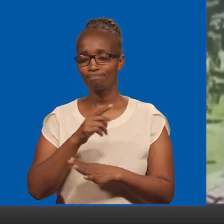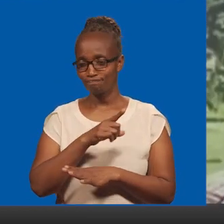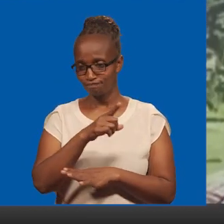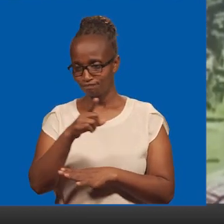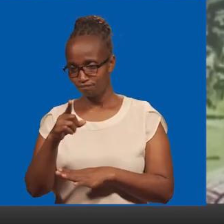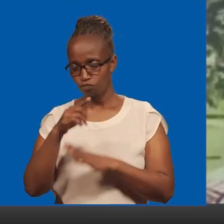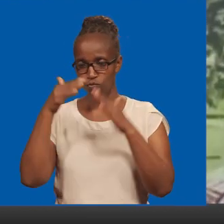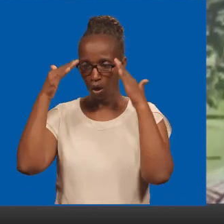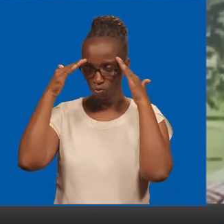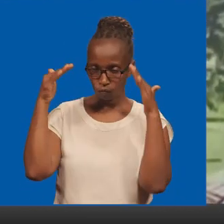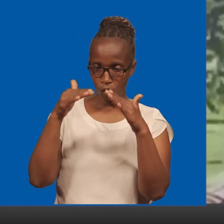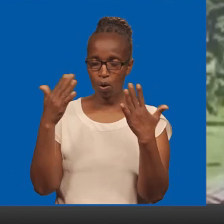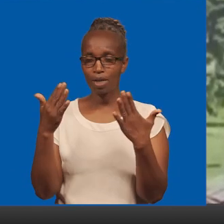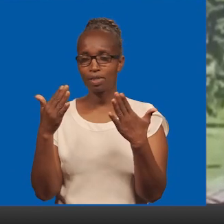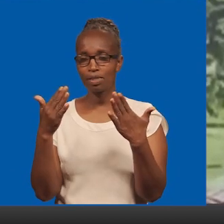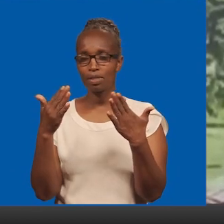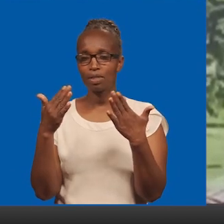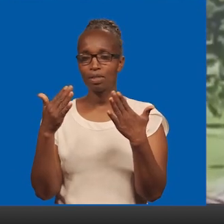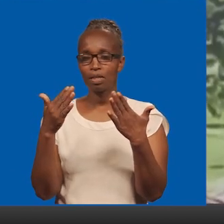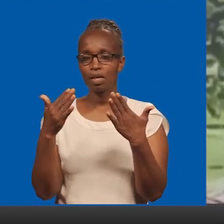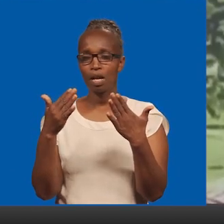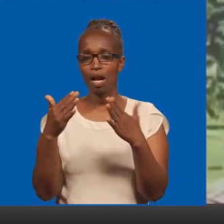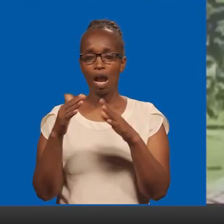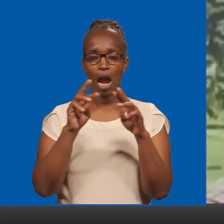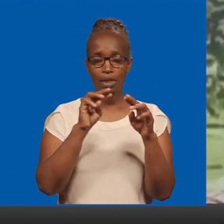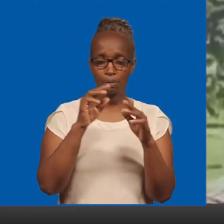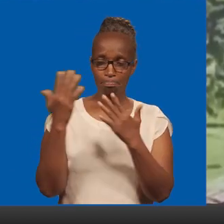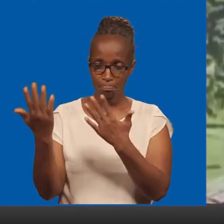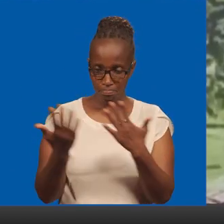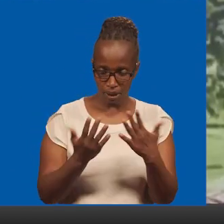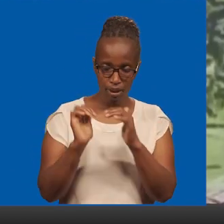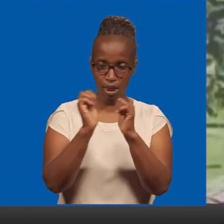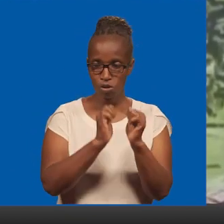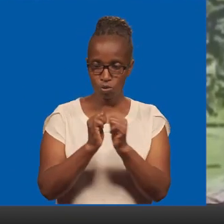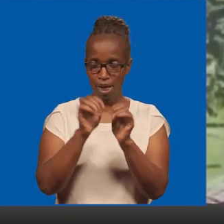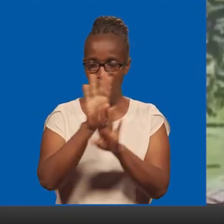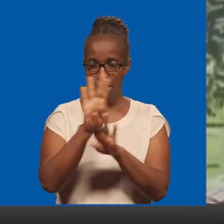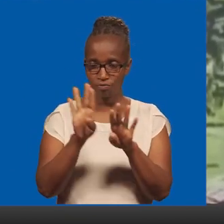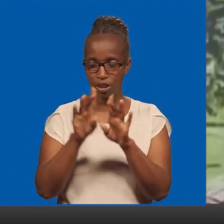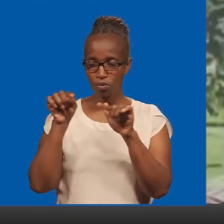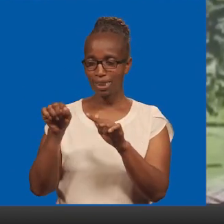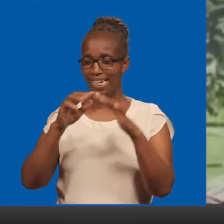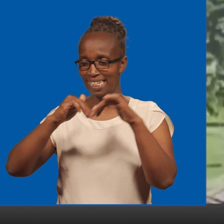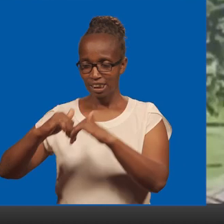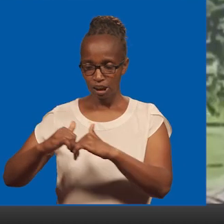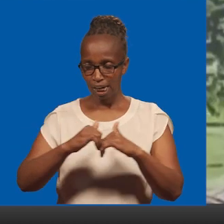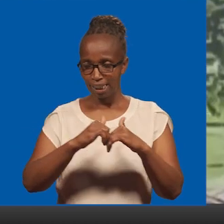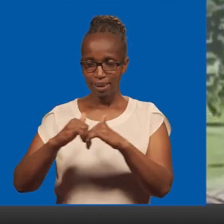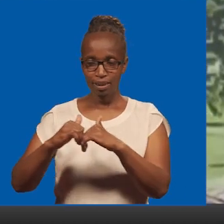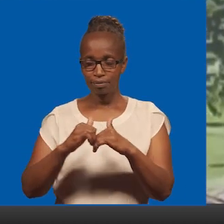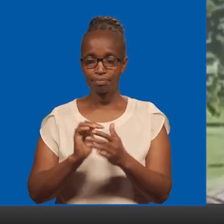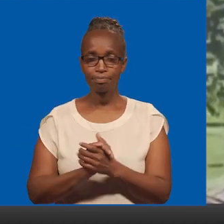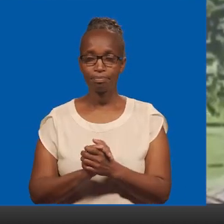would like you as Quakers to focus and put your footprint on this